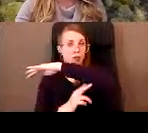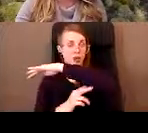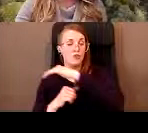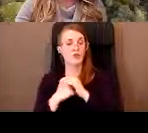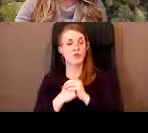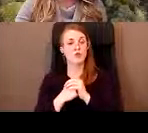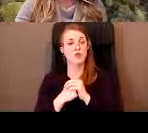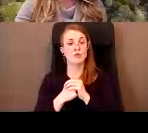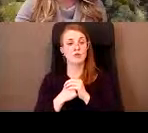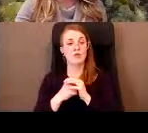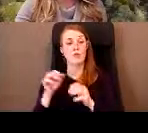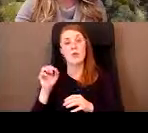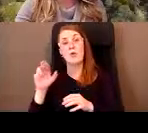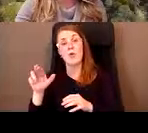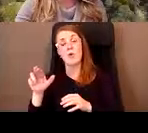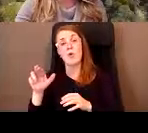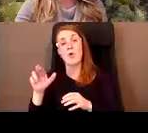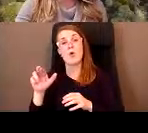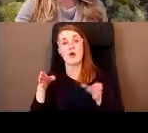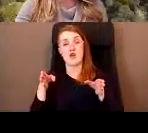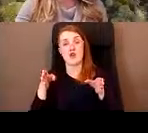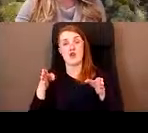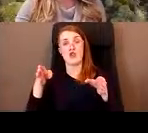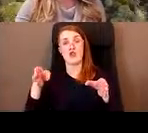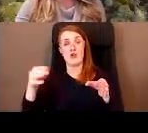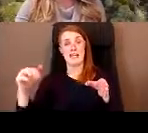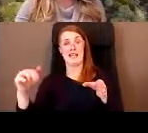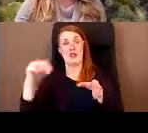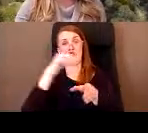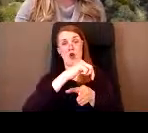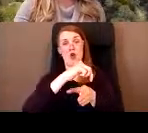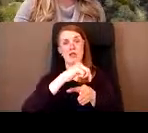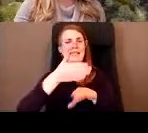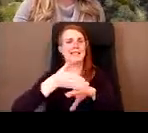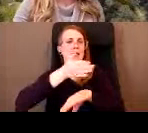Or is it improved crossings on the street, so at grade?